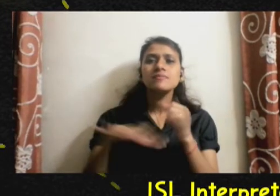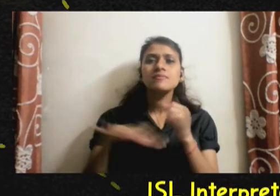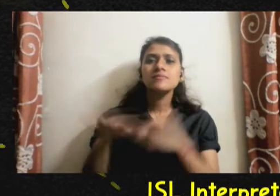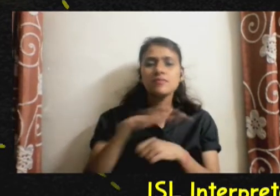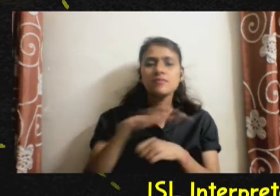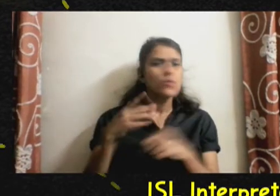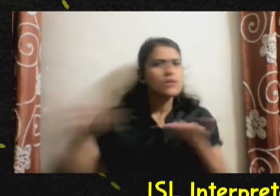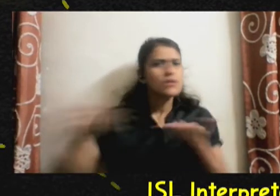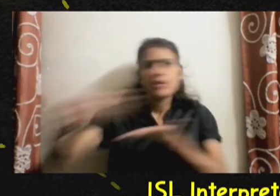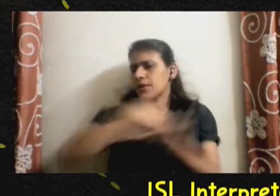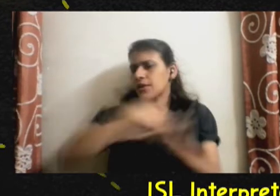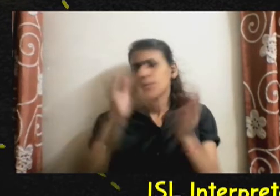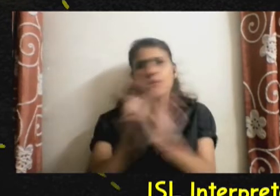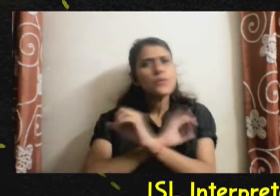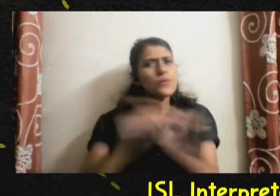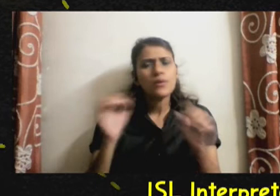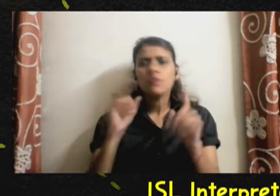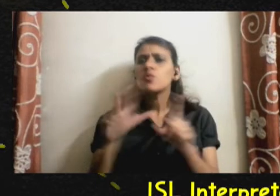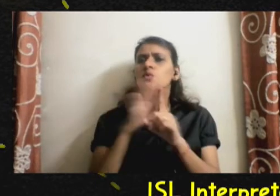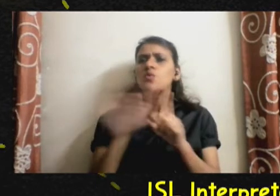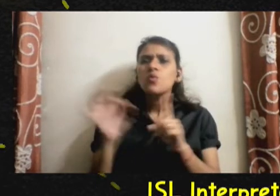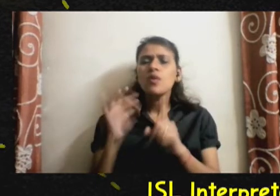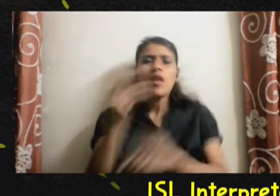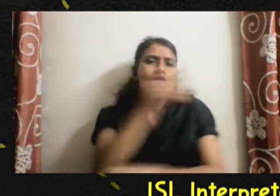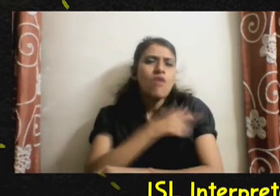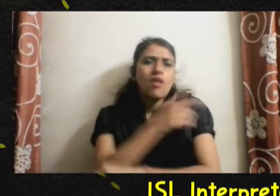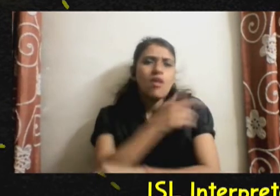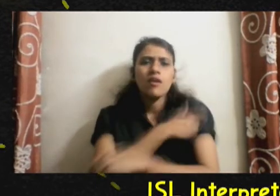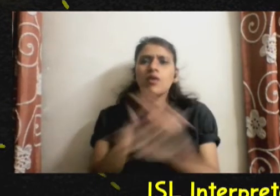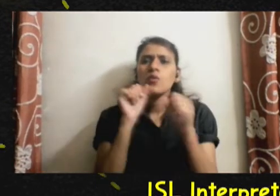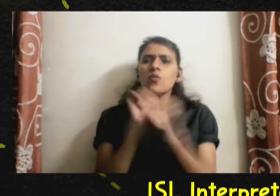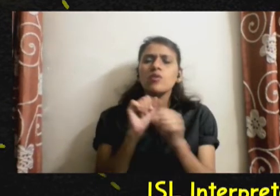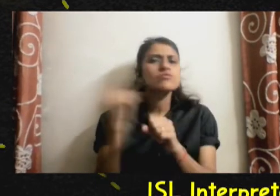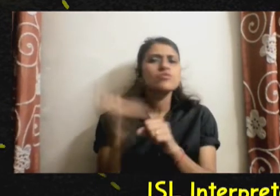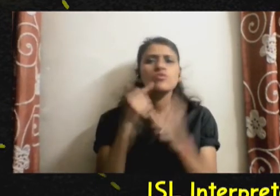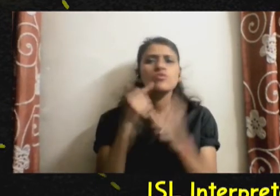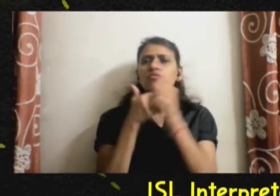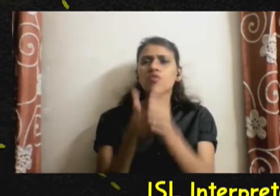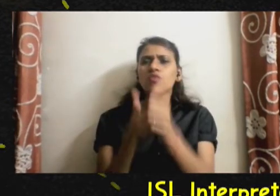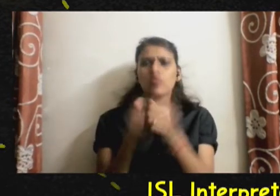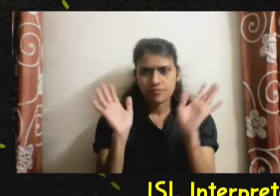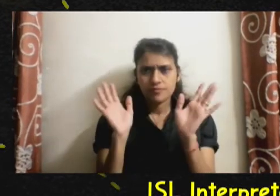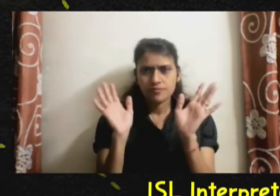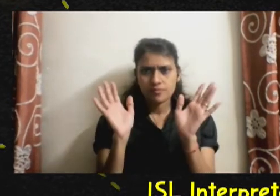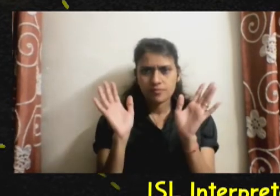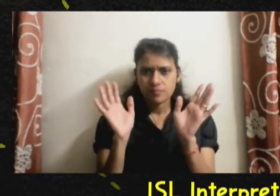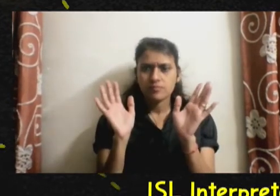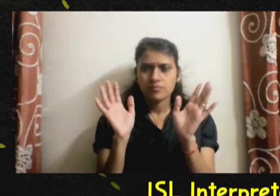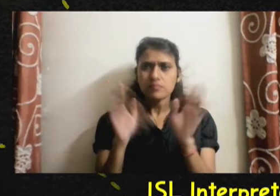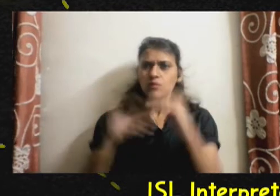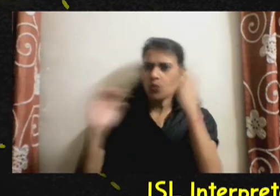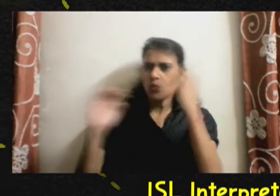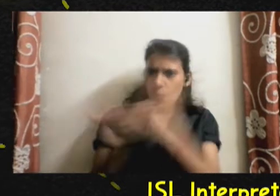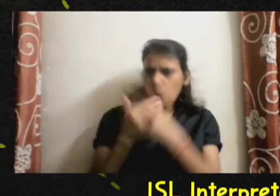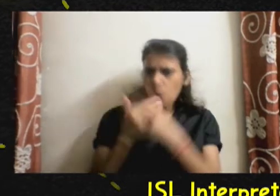any data. We had a very voluntary, like a survey, which just asked for some demographic information, which is how we knew